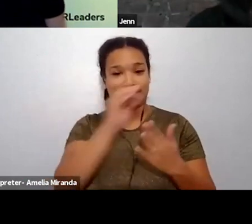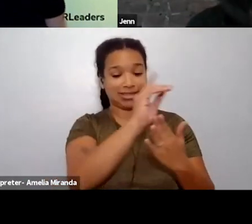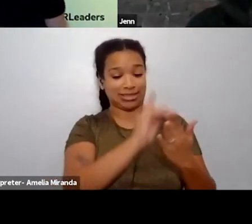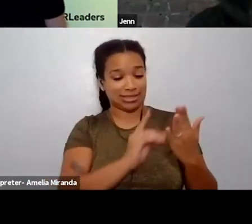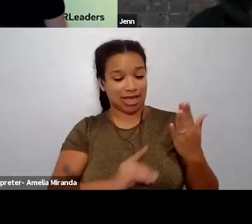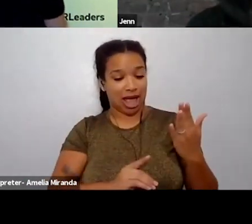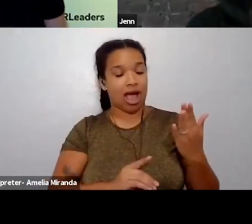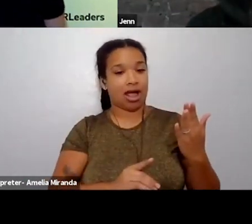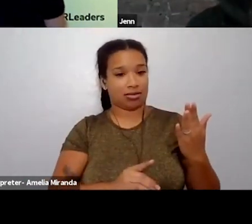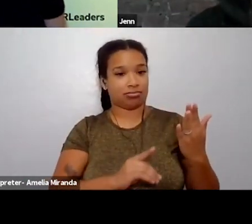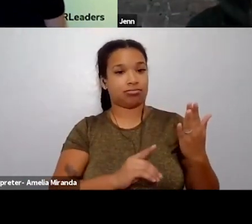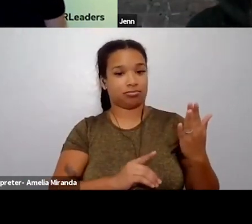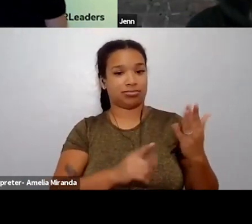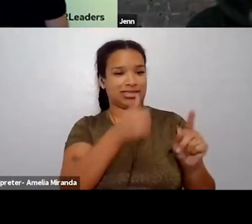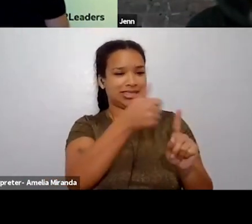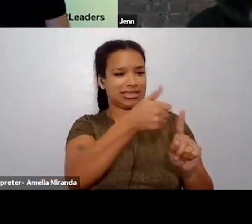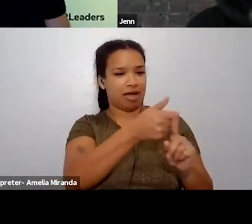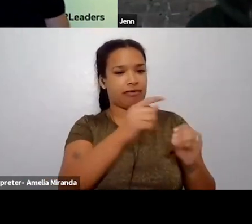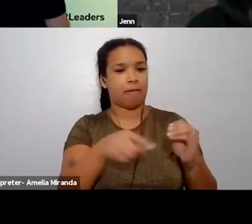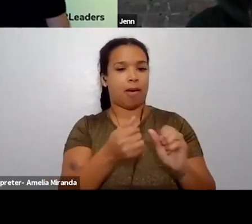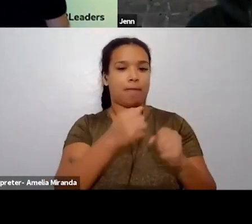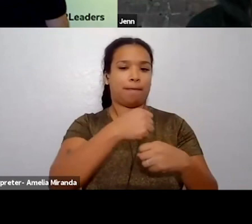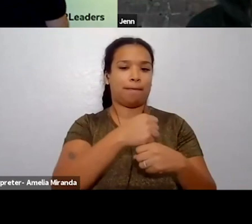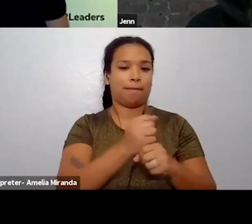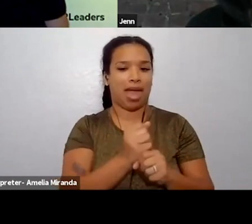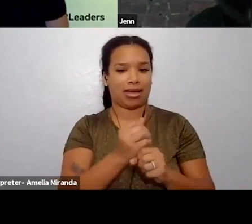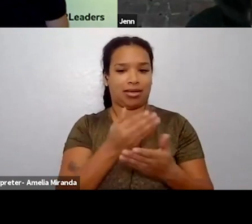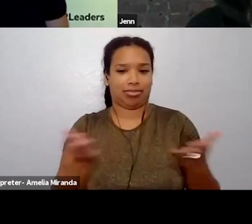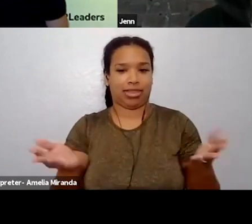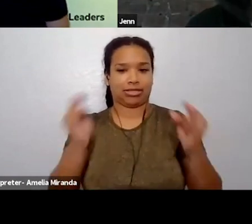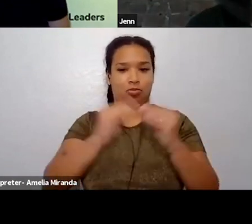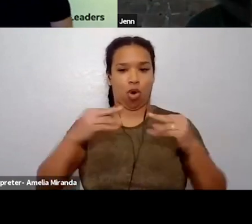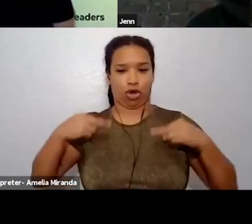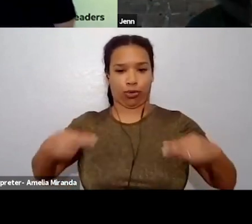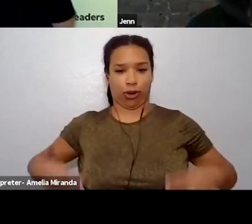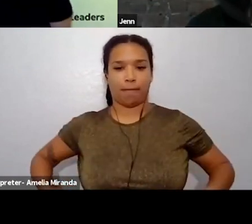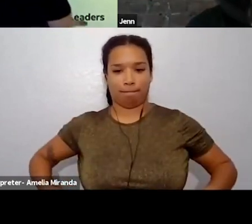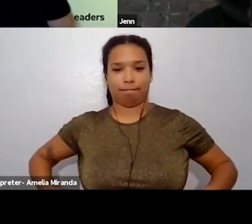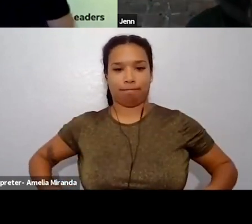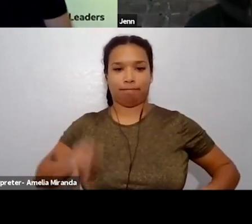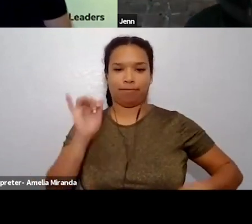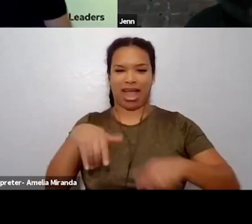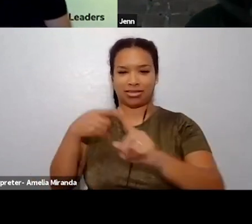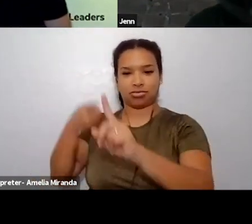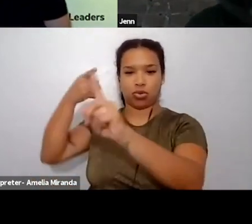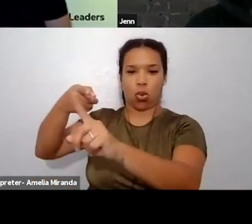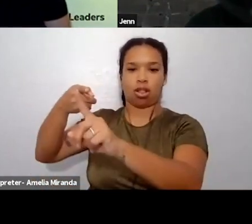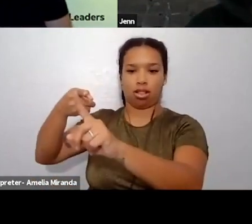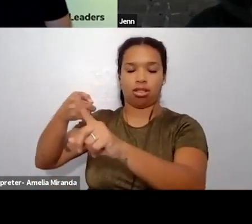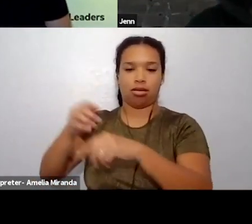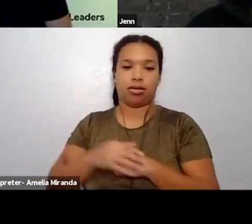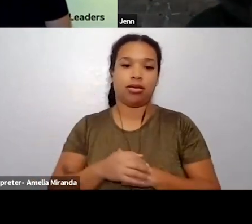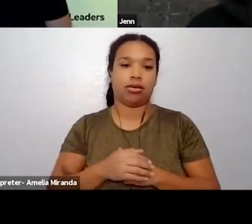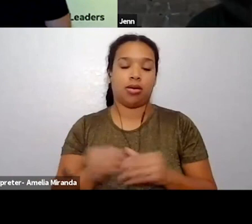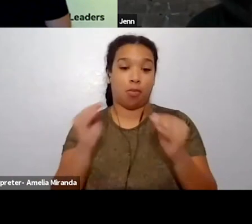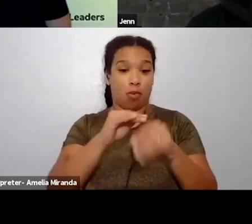day is about making things more human. And that's just the absolute direction that we're moving in. And the more